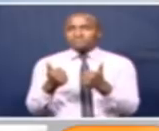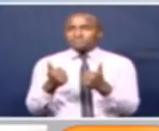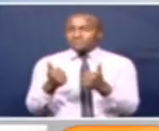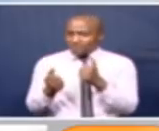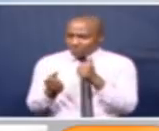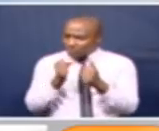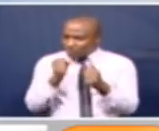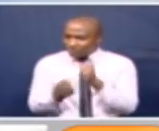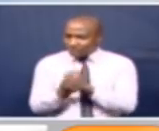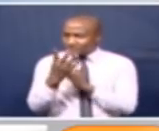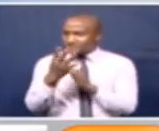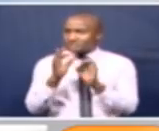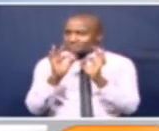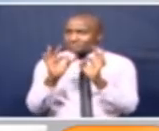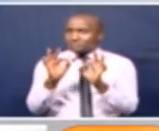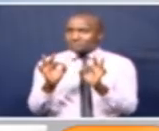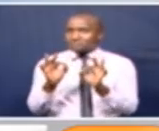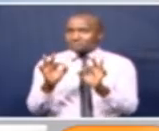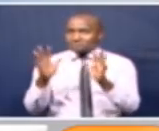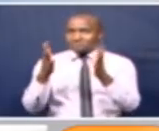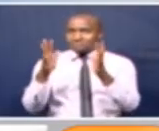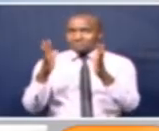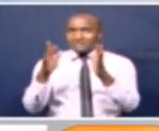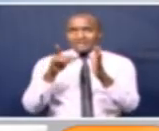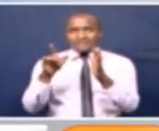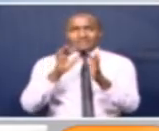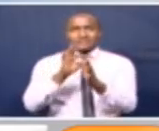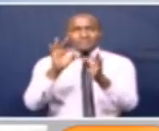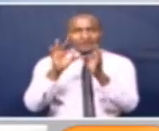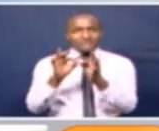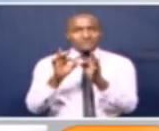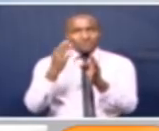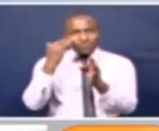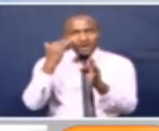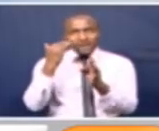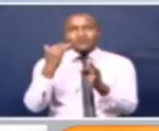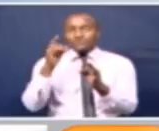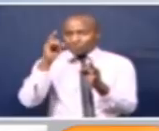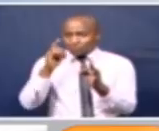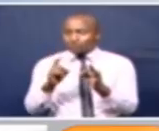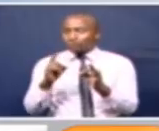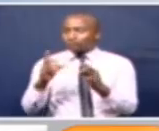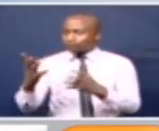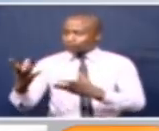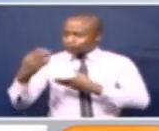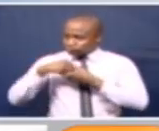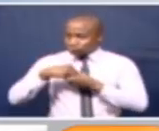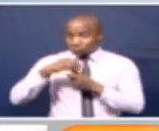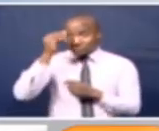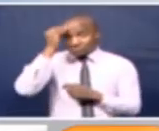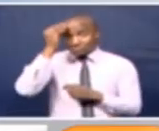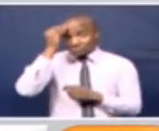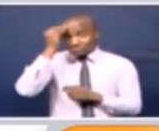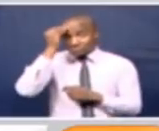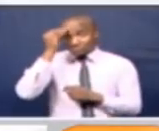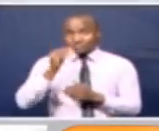for a 14-year-old. Kudos, Golda. She's a perfect example of why we should embrace education.